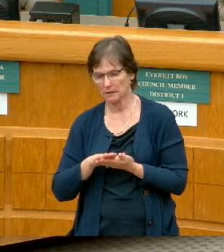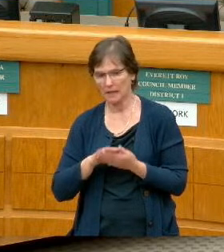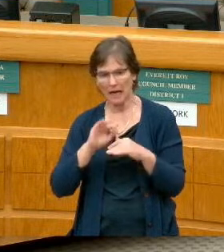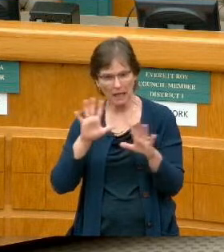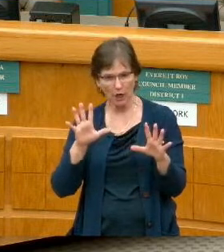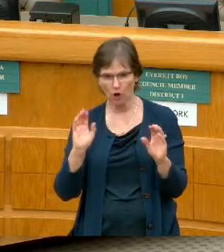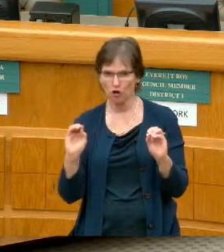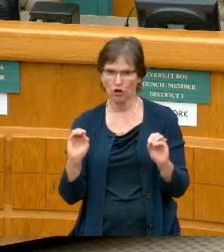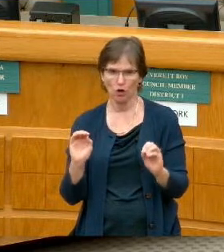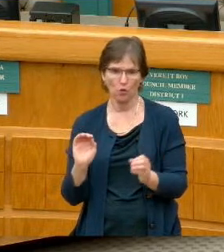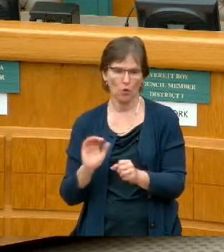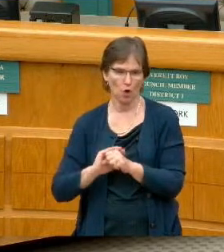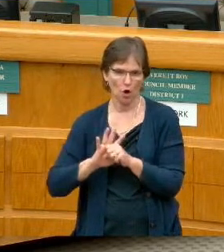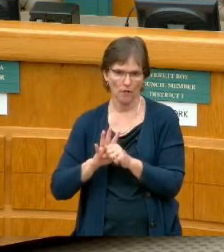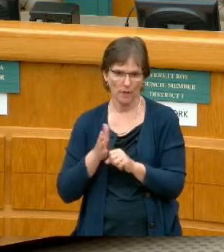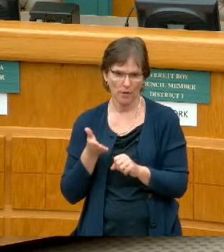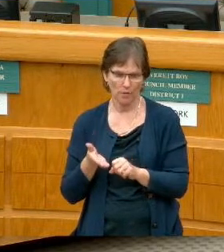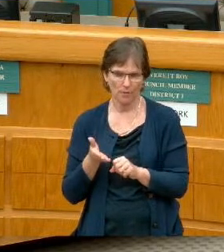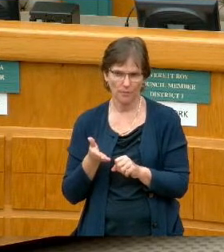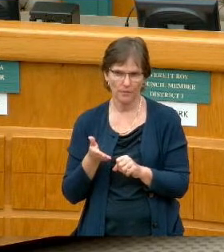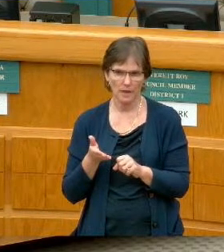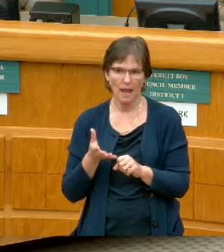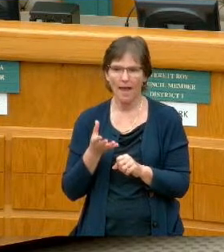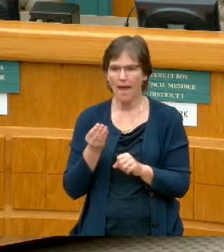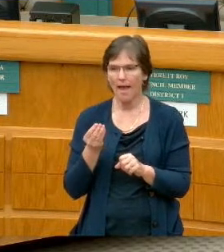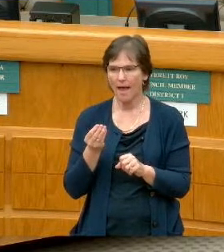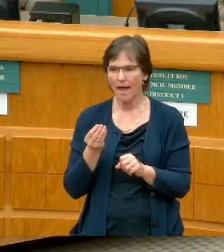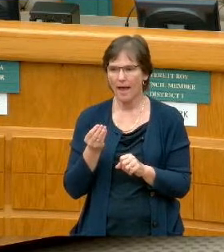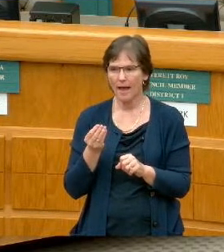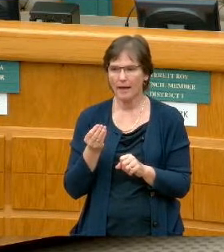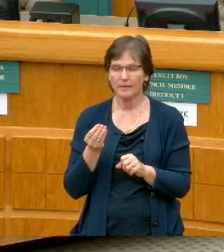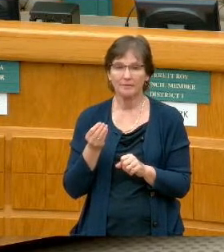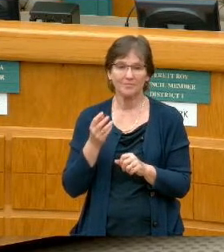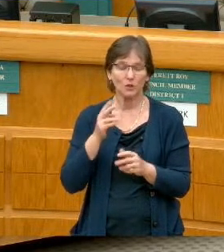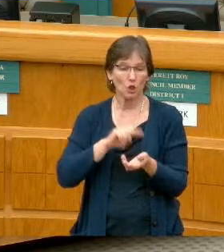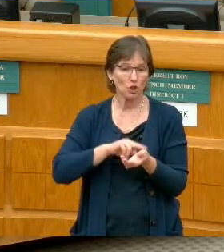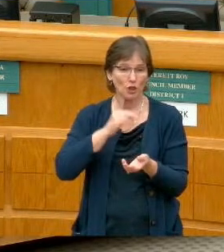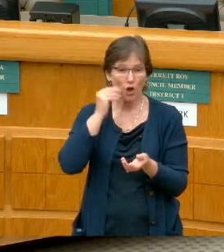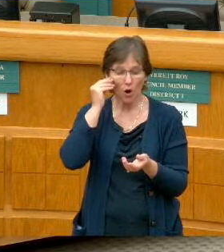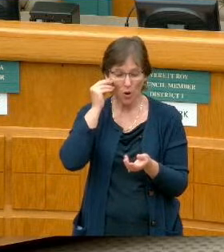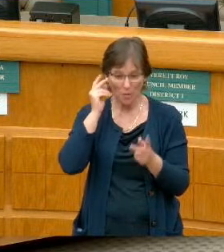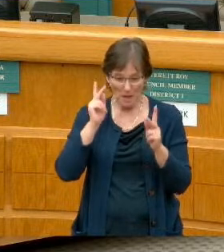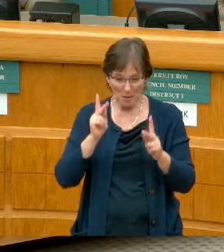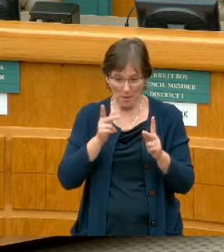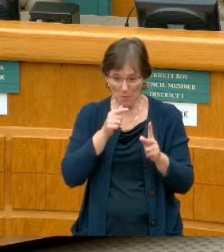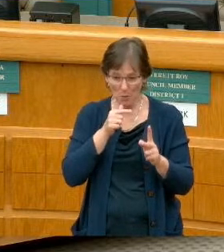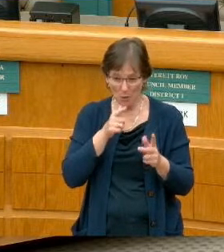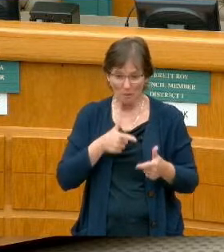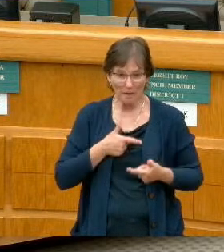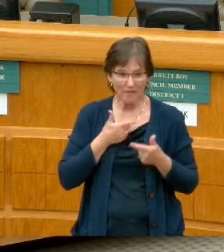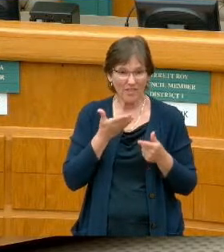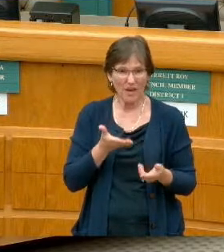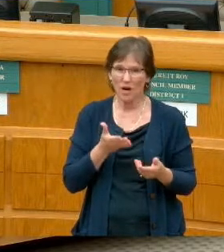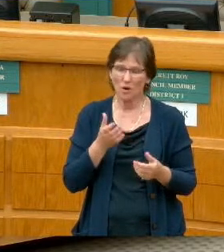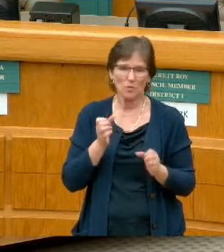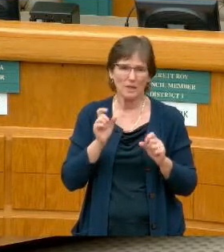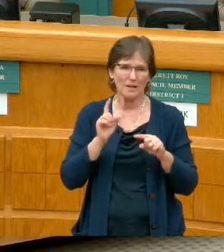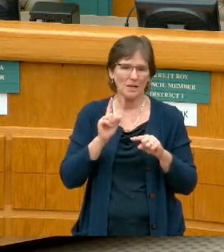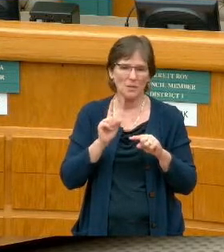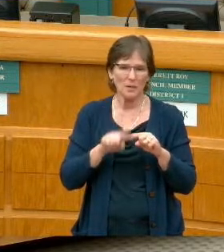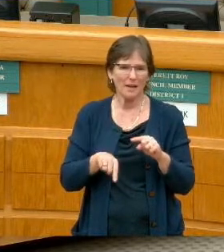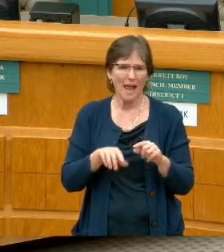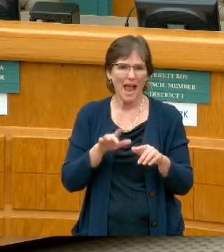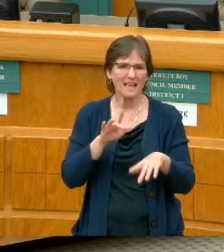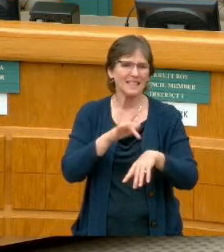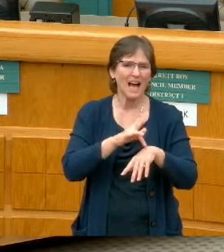still, unfortunately, that physical contact between residents and visitors that are not permitted, but I know that we will find